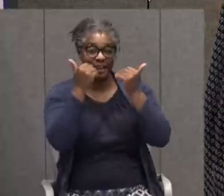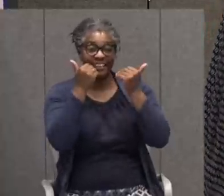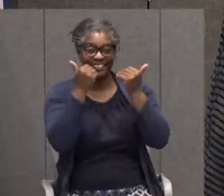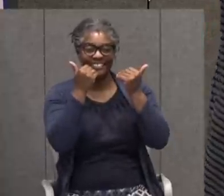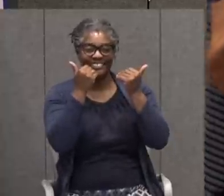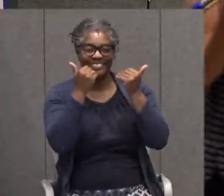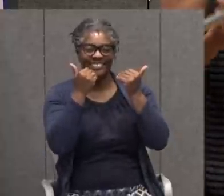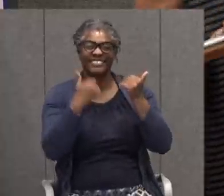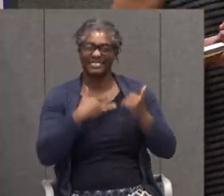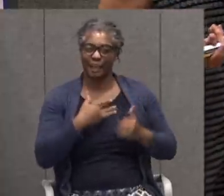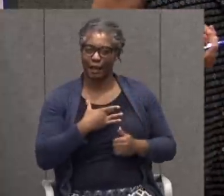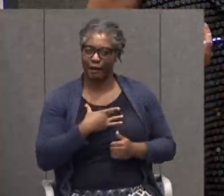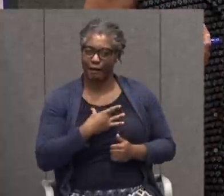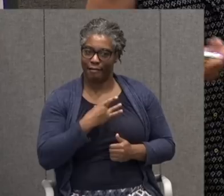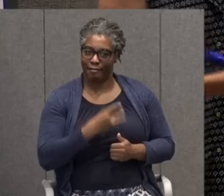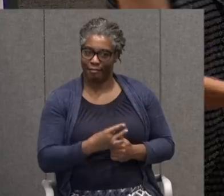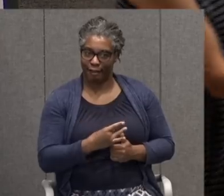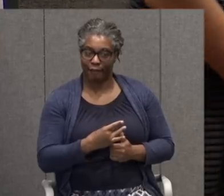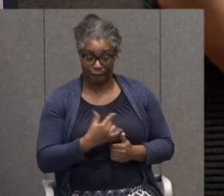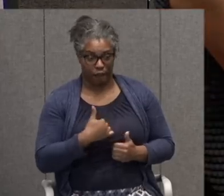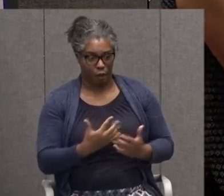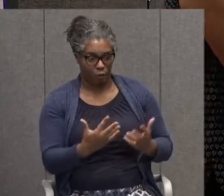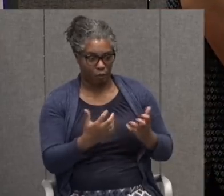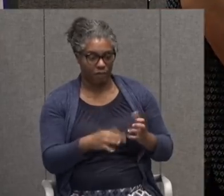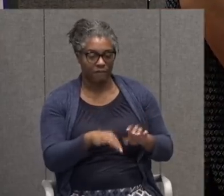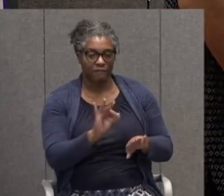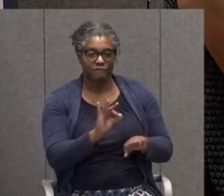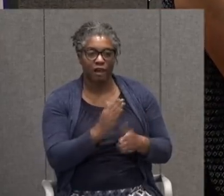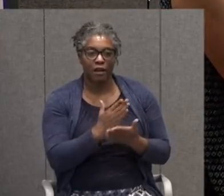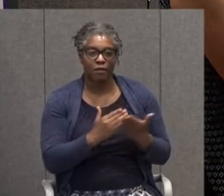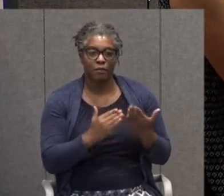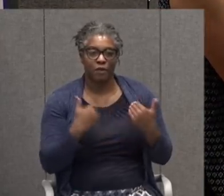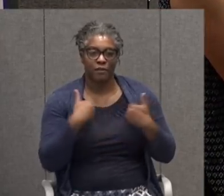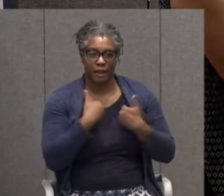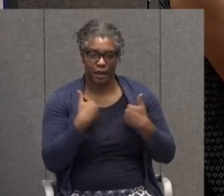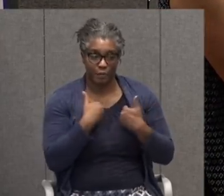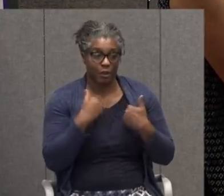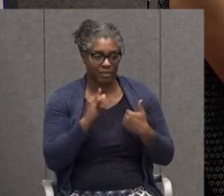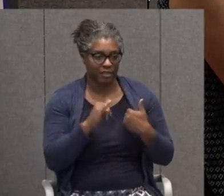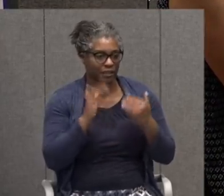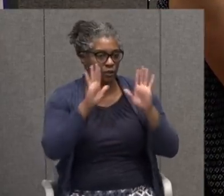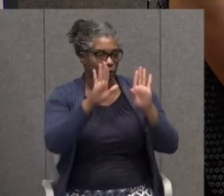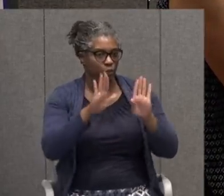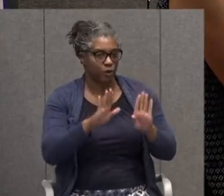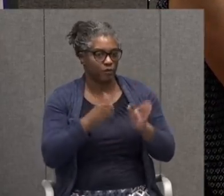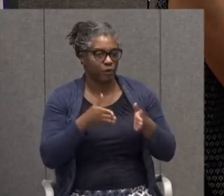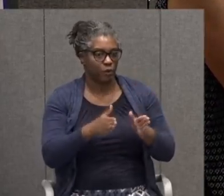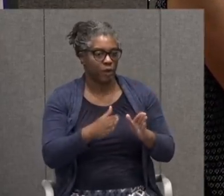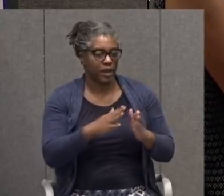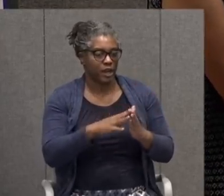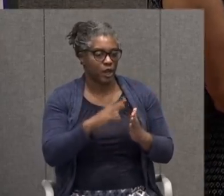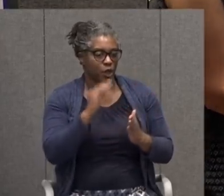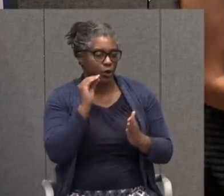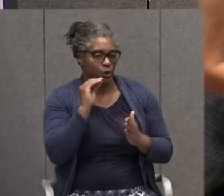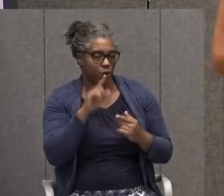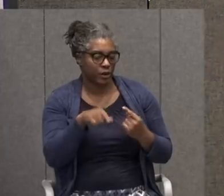I would love to find the whole part of an animal. So that's a great way to learn about